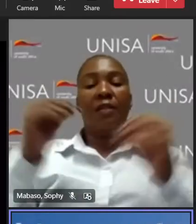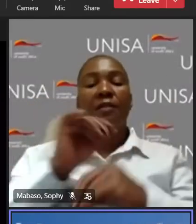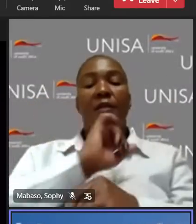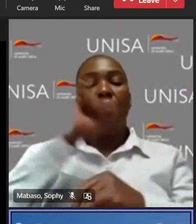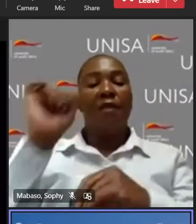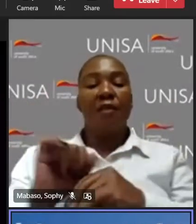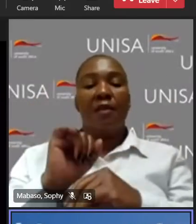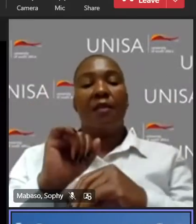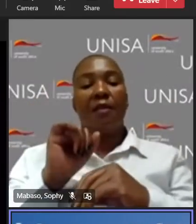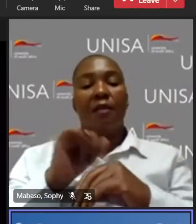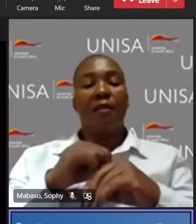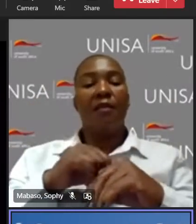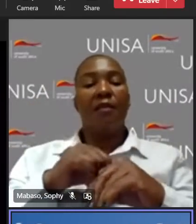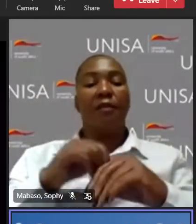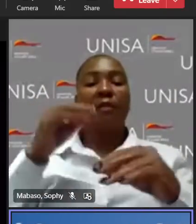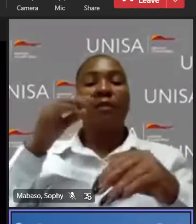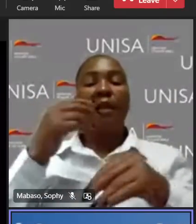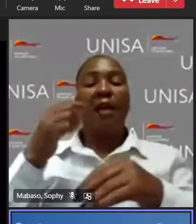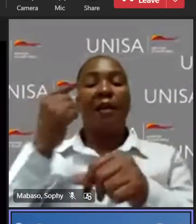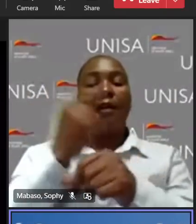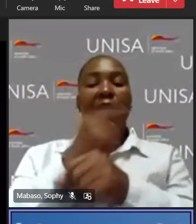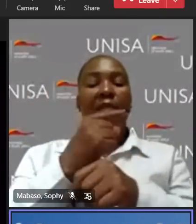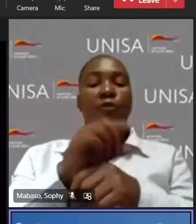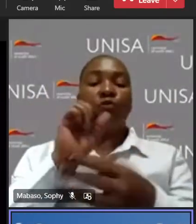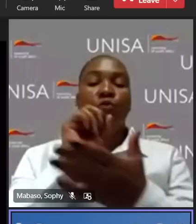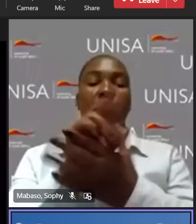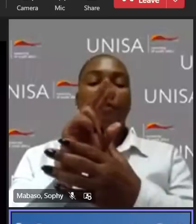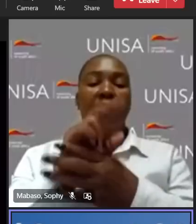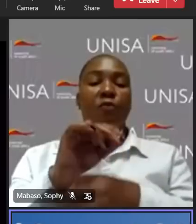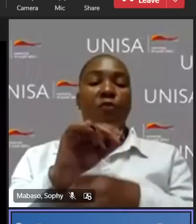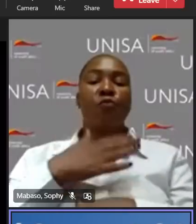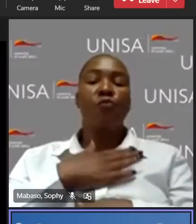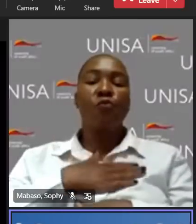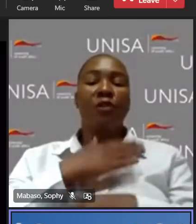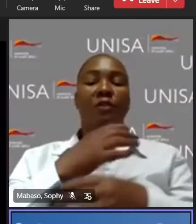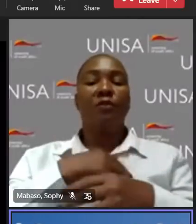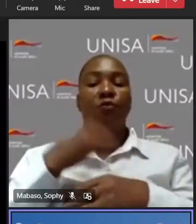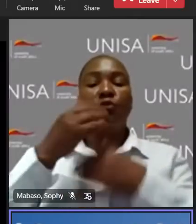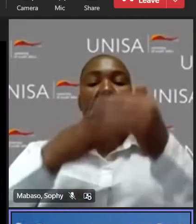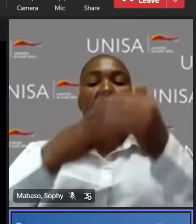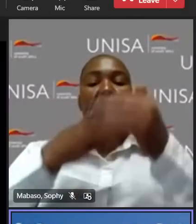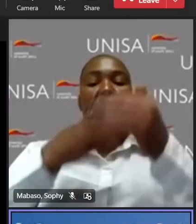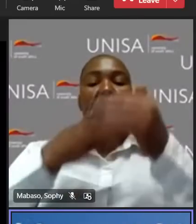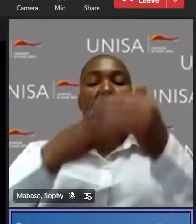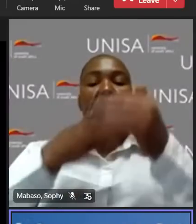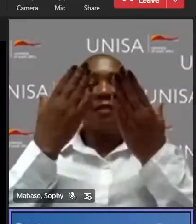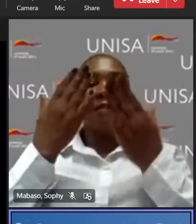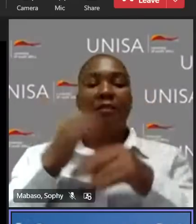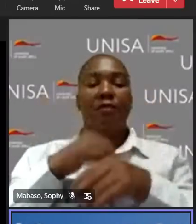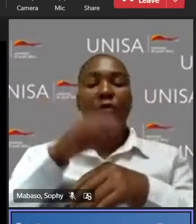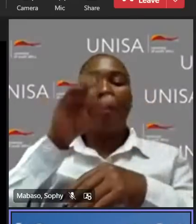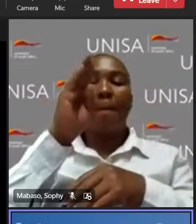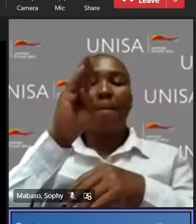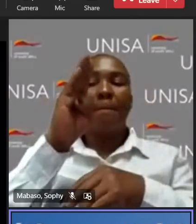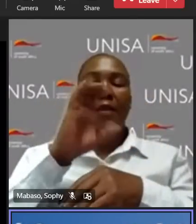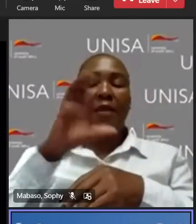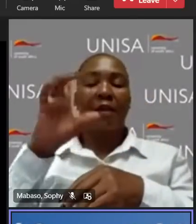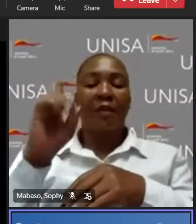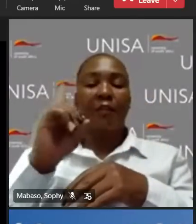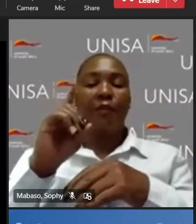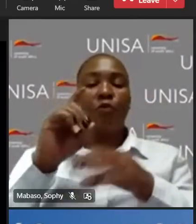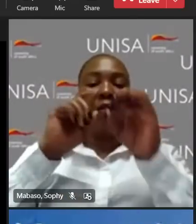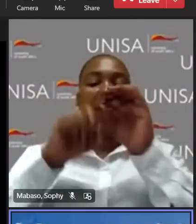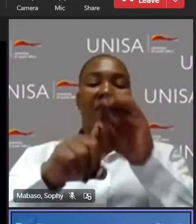their grade 12, who wish to pursue studies on the B.Ed